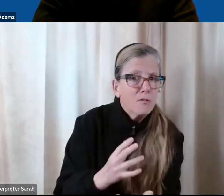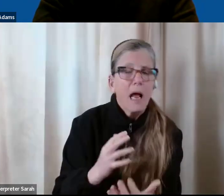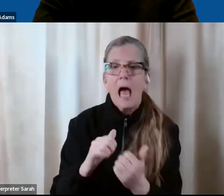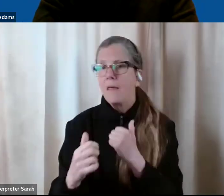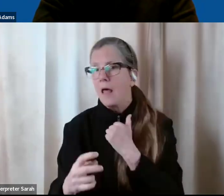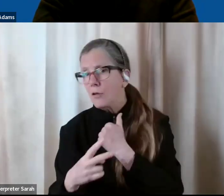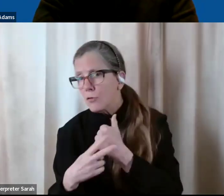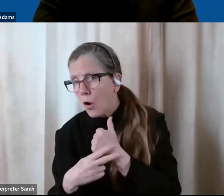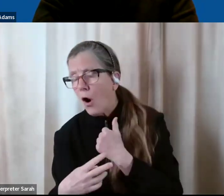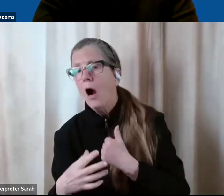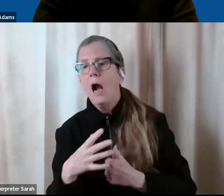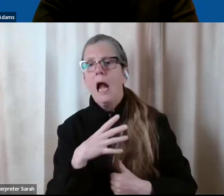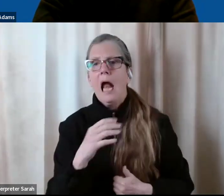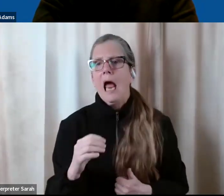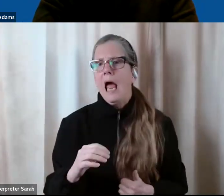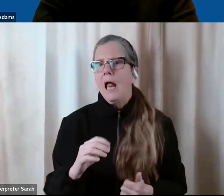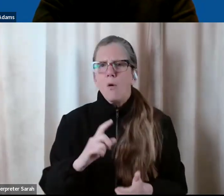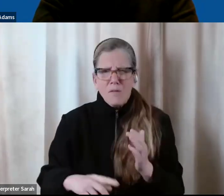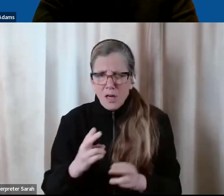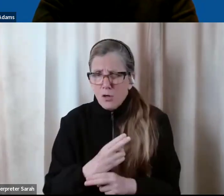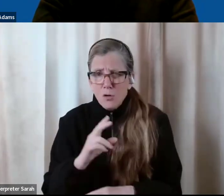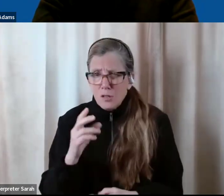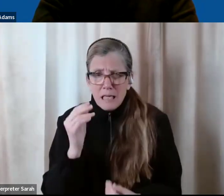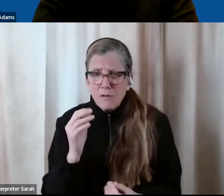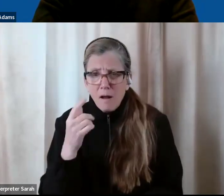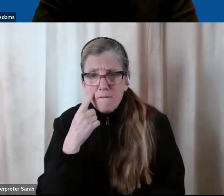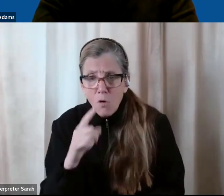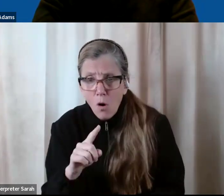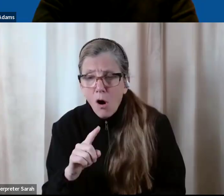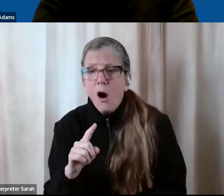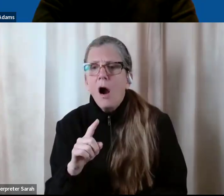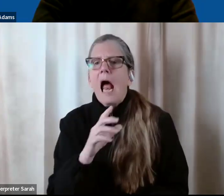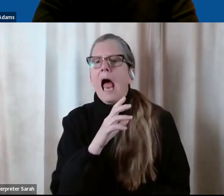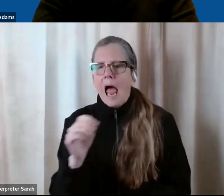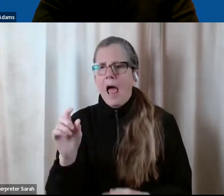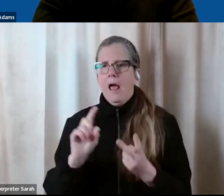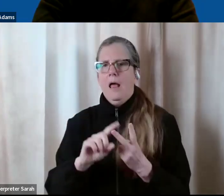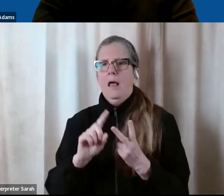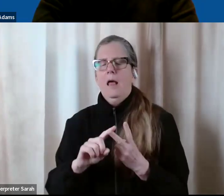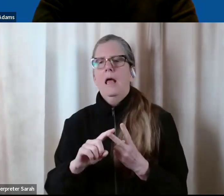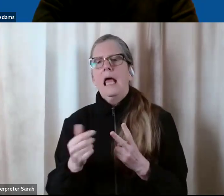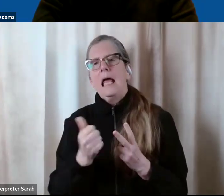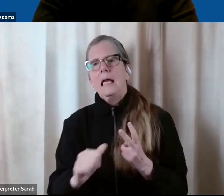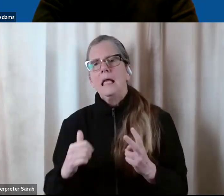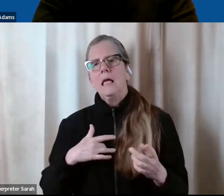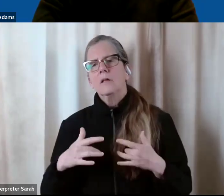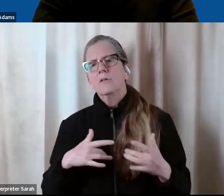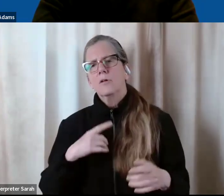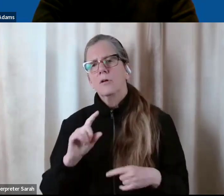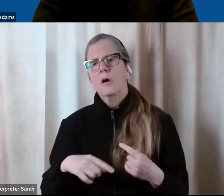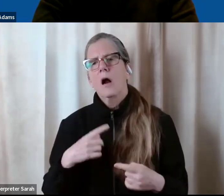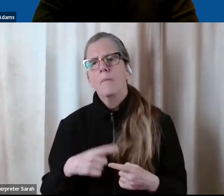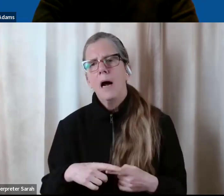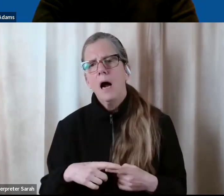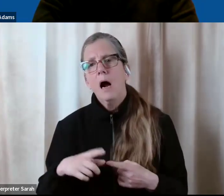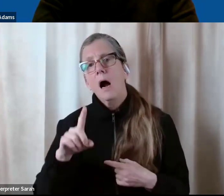of the data that you are sharing? And then is there any concern about data